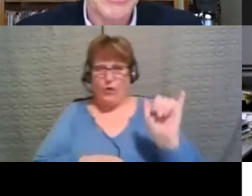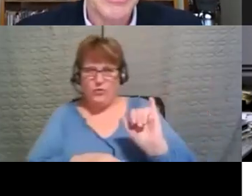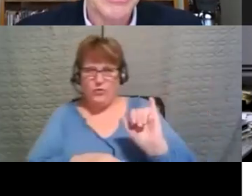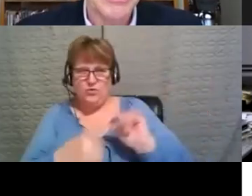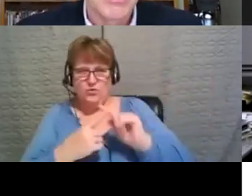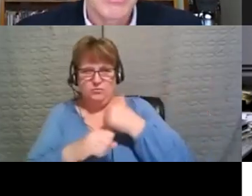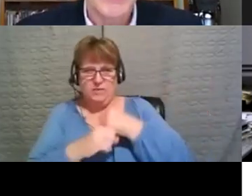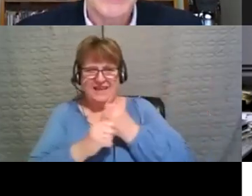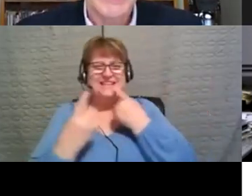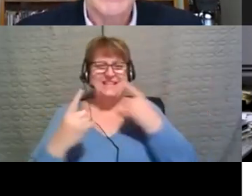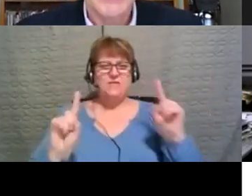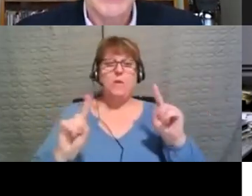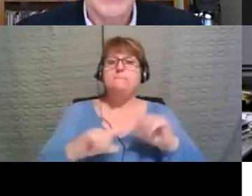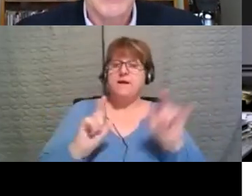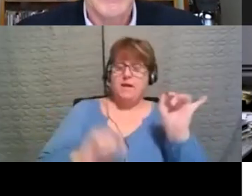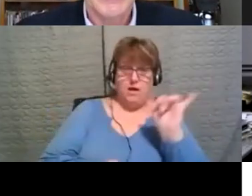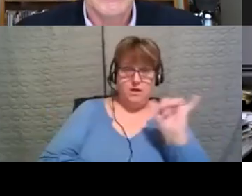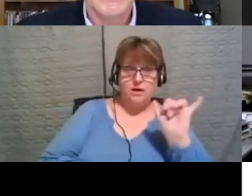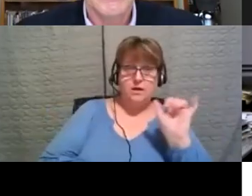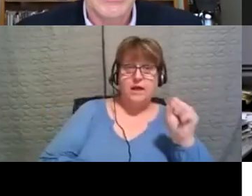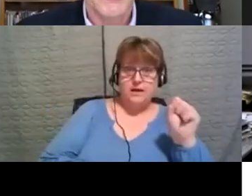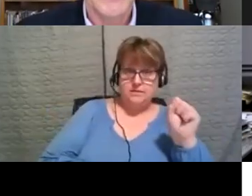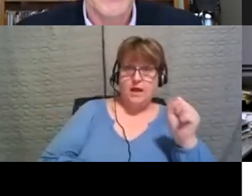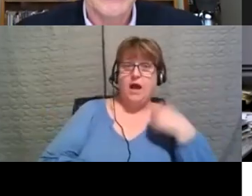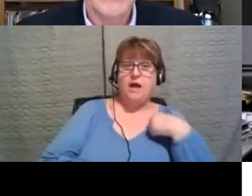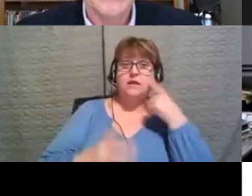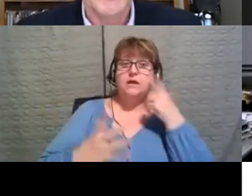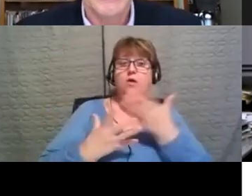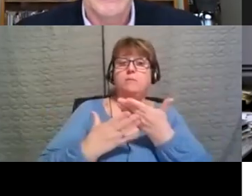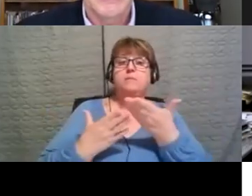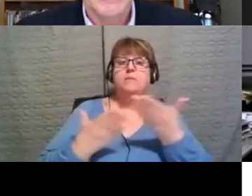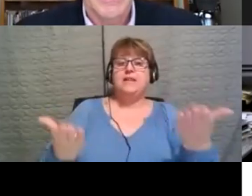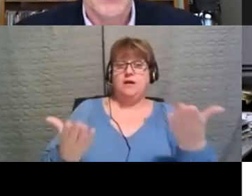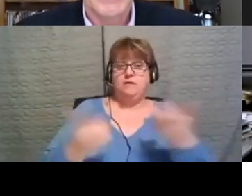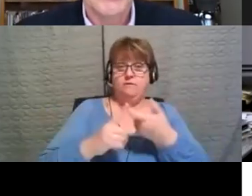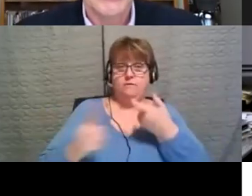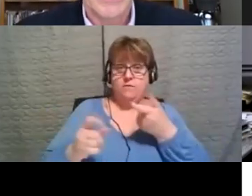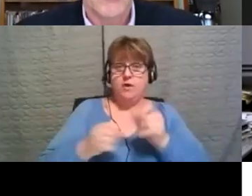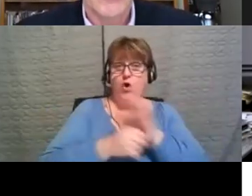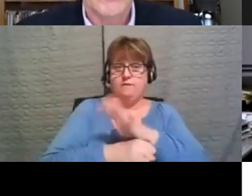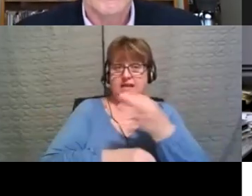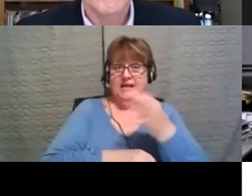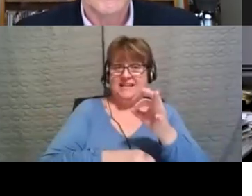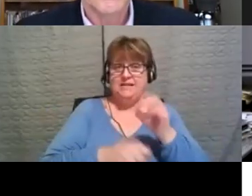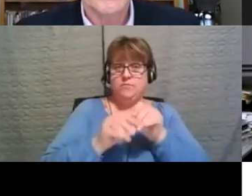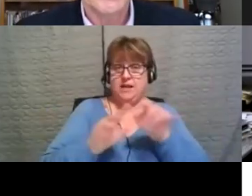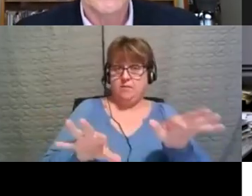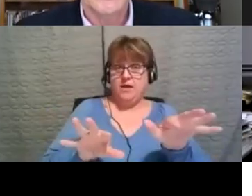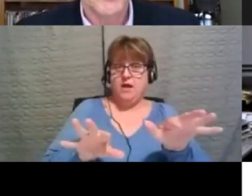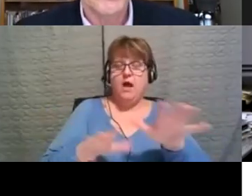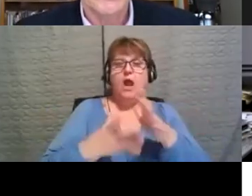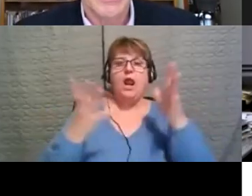be successful. But yes, I think a big takeaway from this has been how much of our